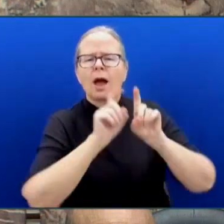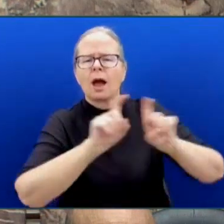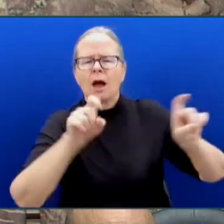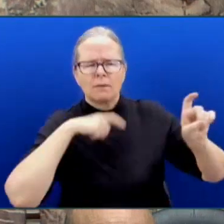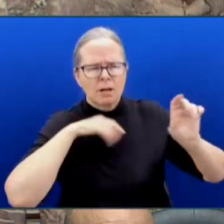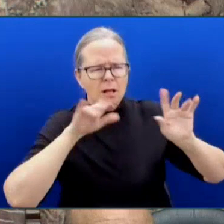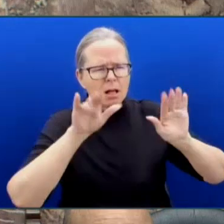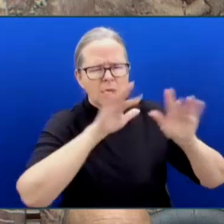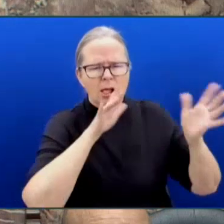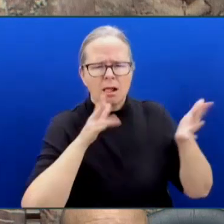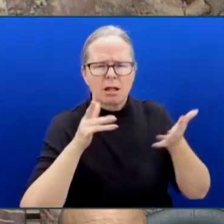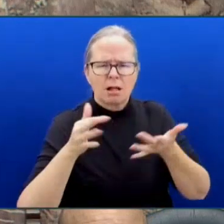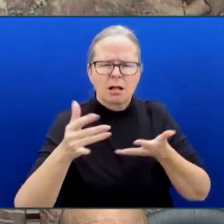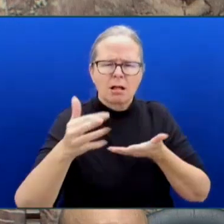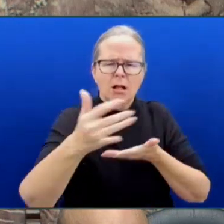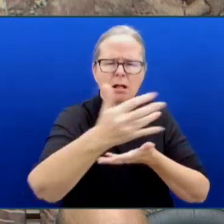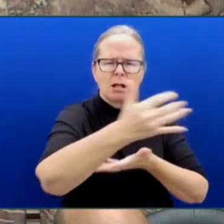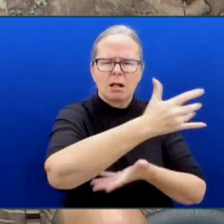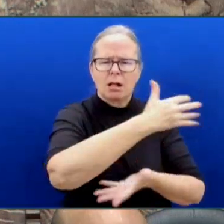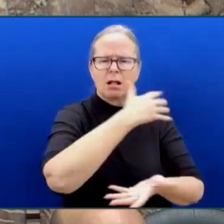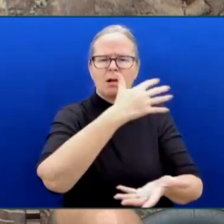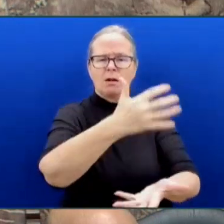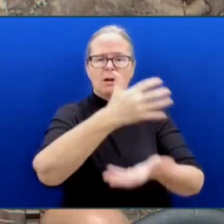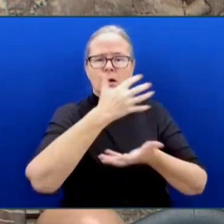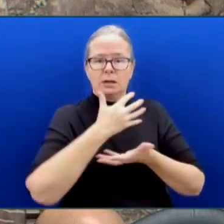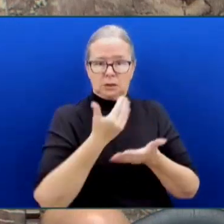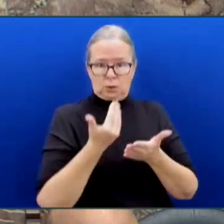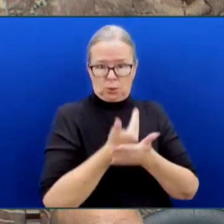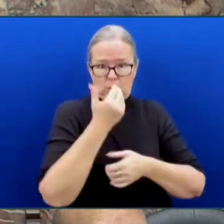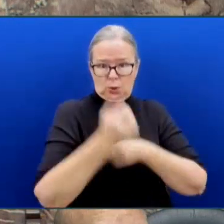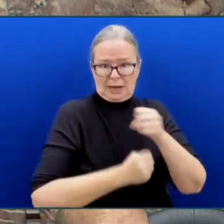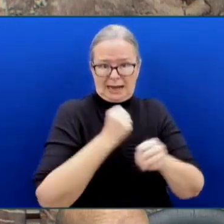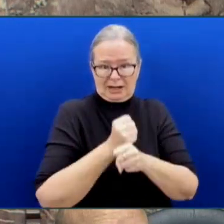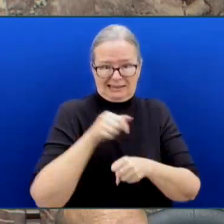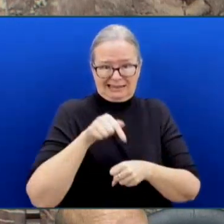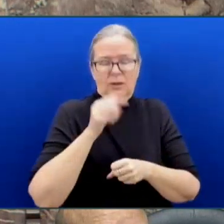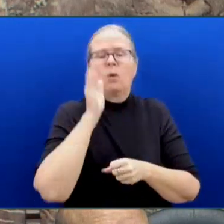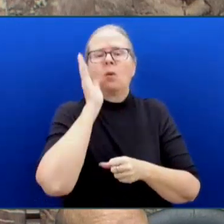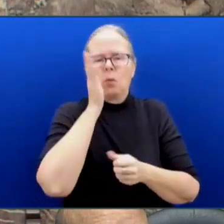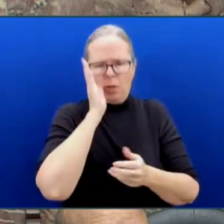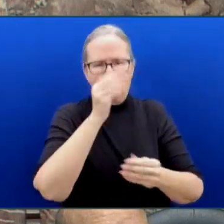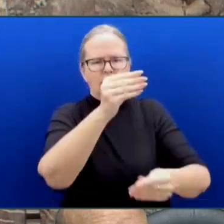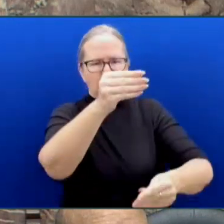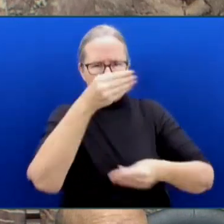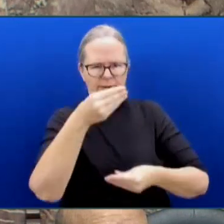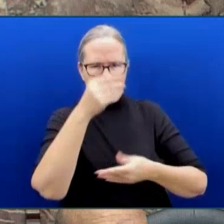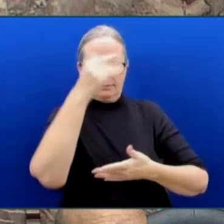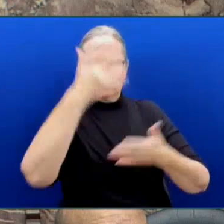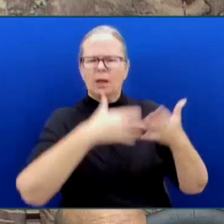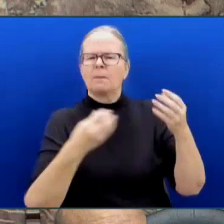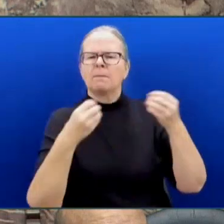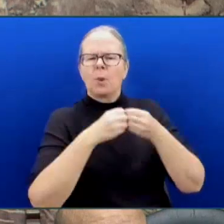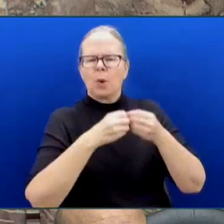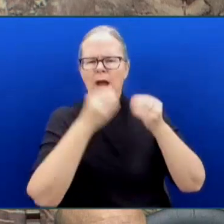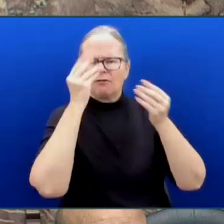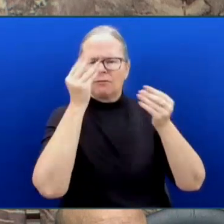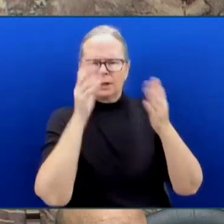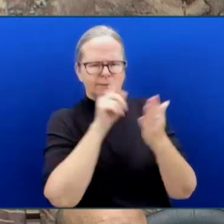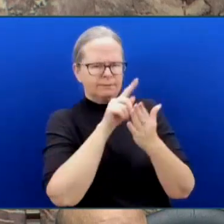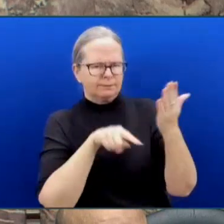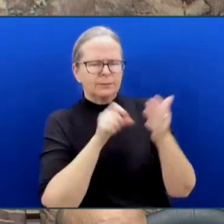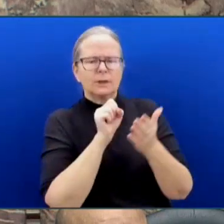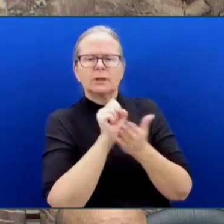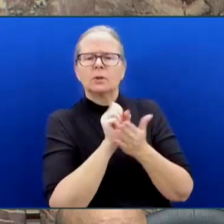issues raised by the members around those questions of qualifications and of social workers and of colleges, those issues that are part